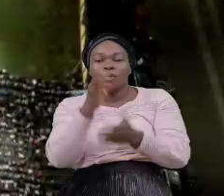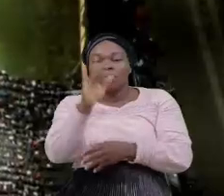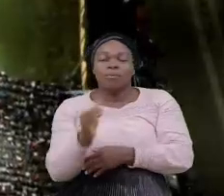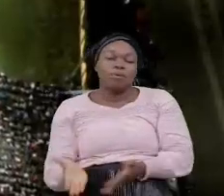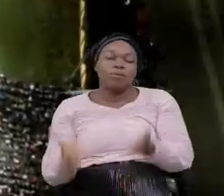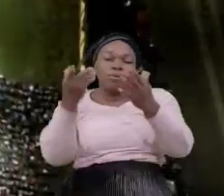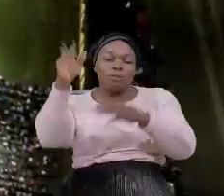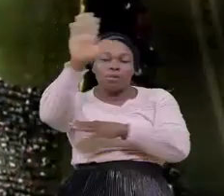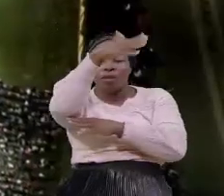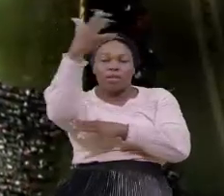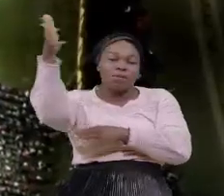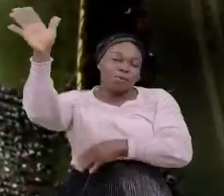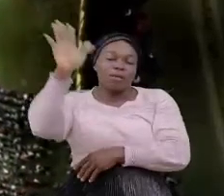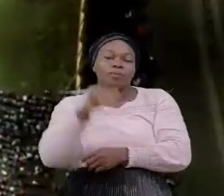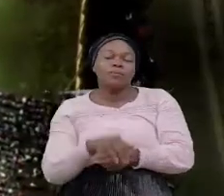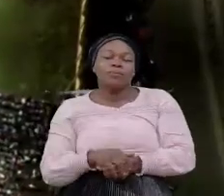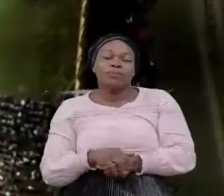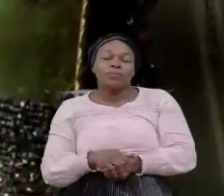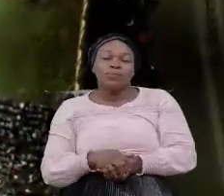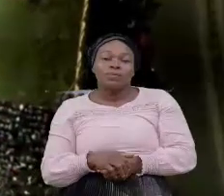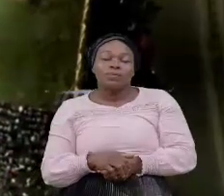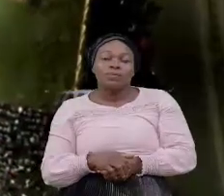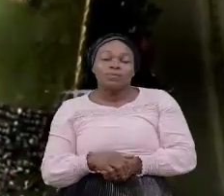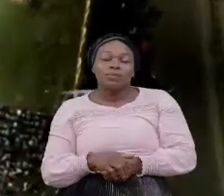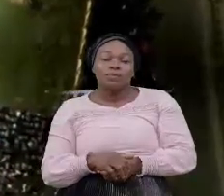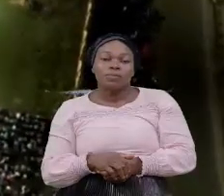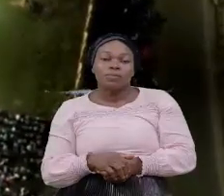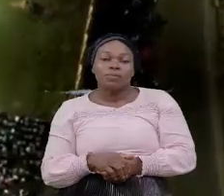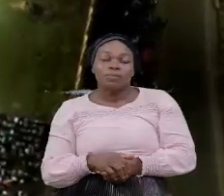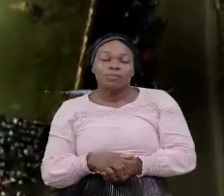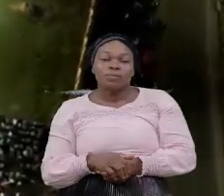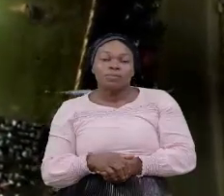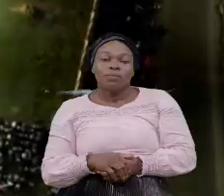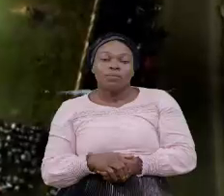All right, I'm not seeing any. What about my middle?